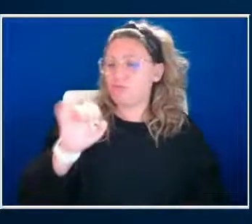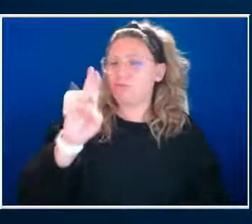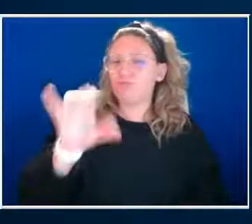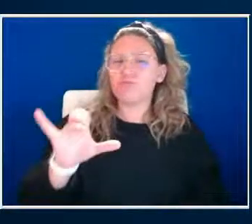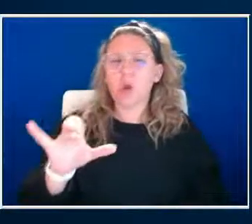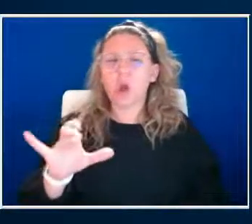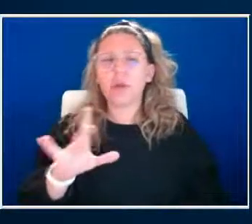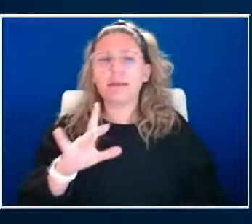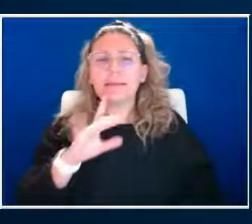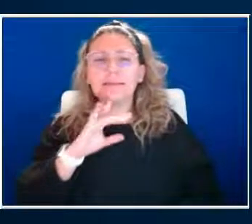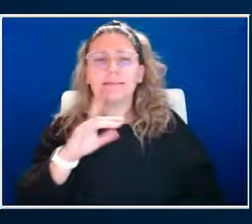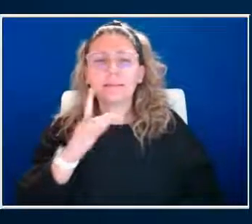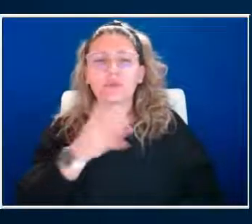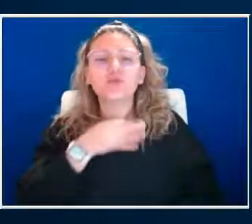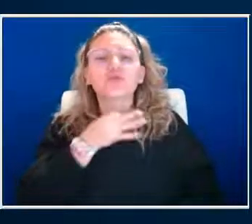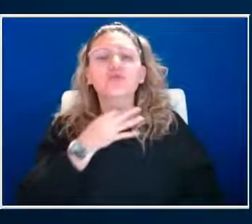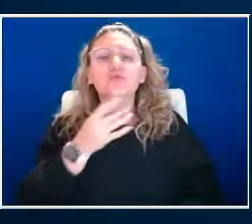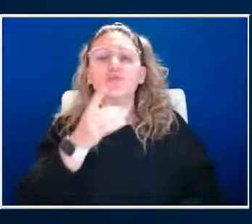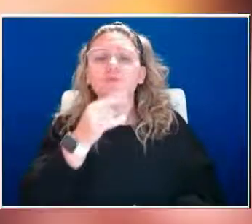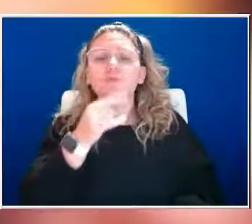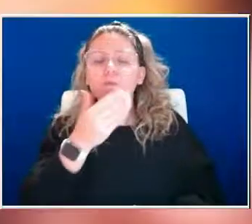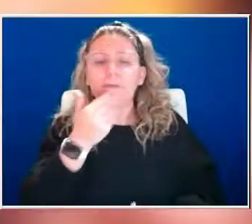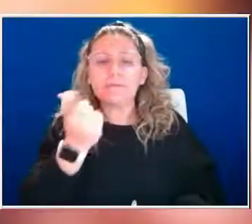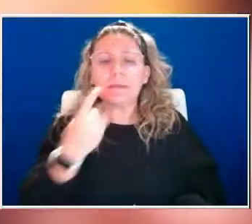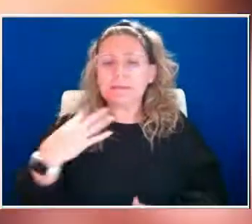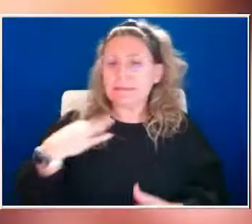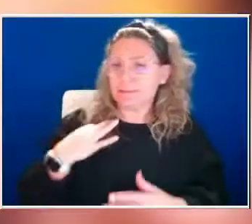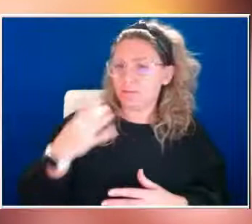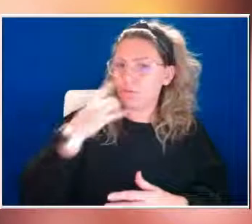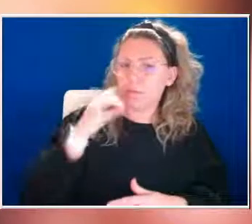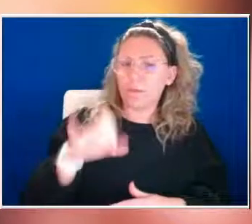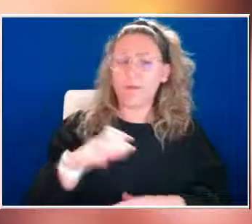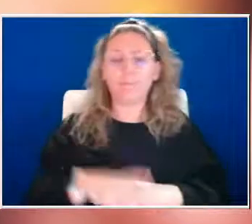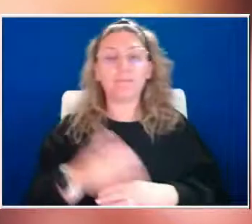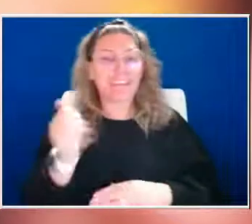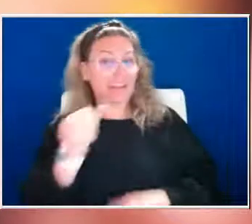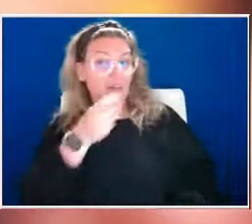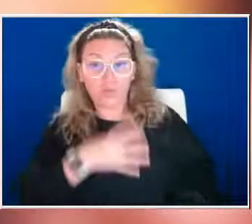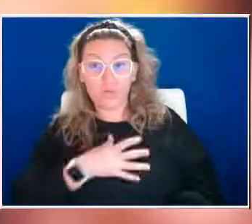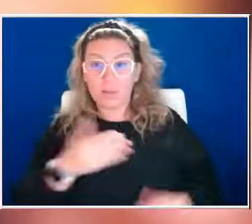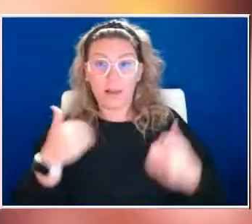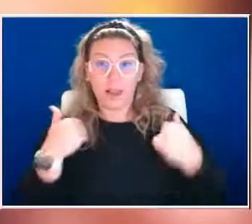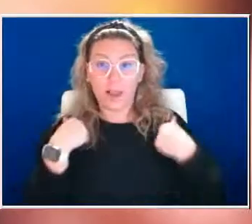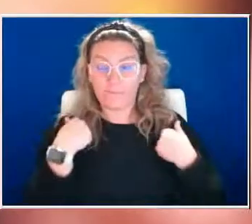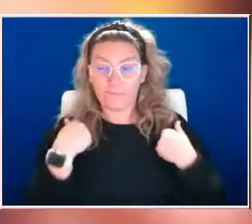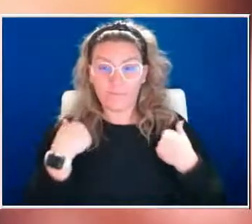specific procedure? So certainly, I mean, I think like any woman who's had